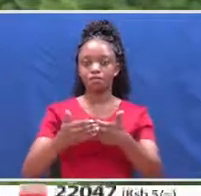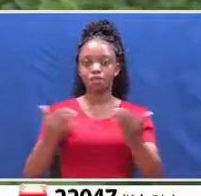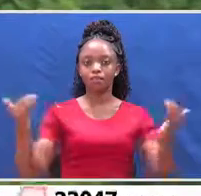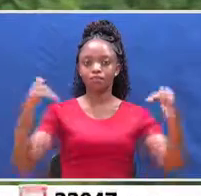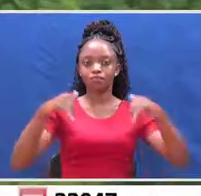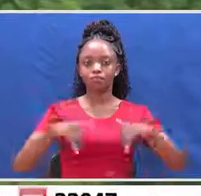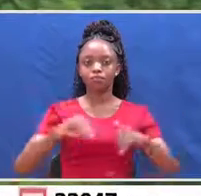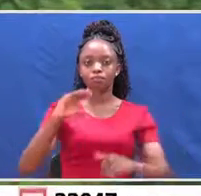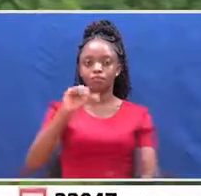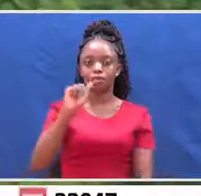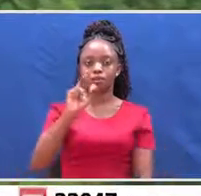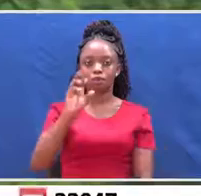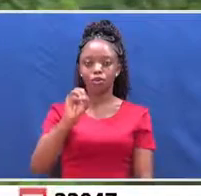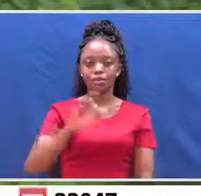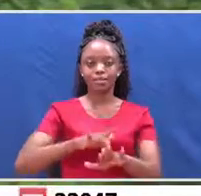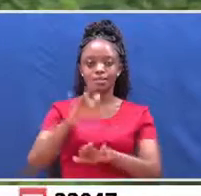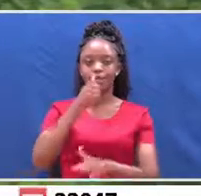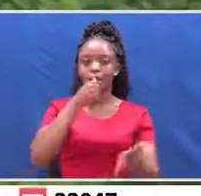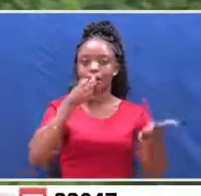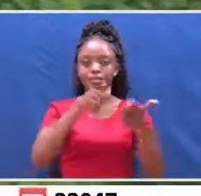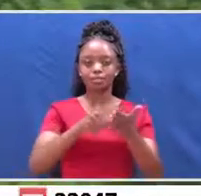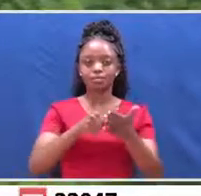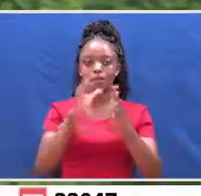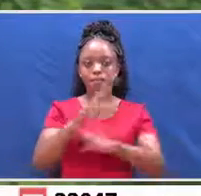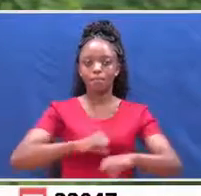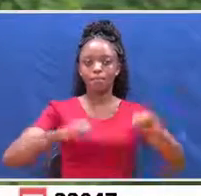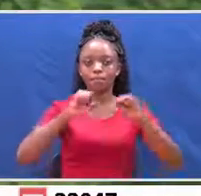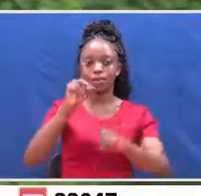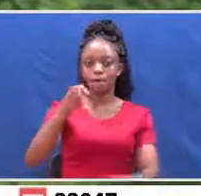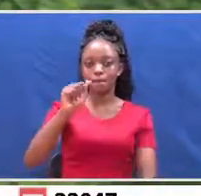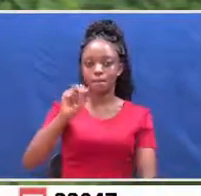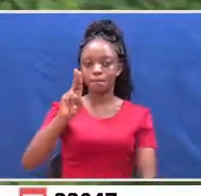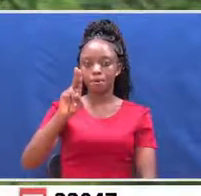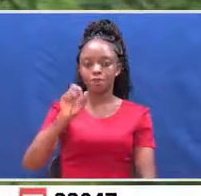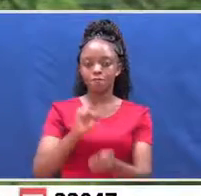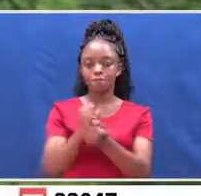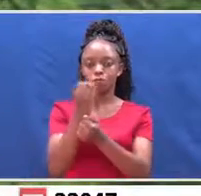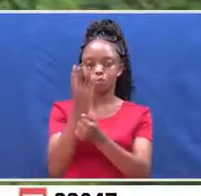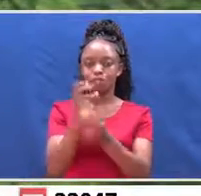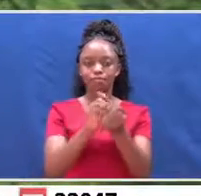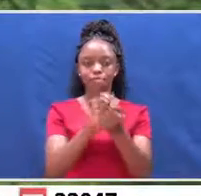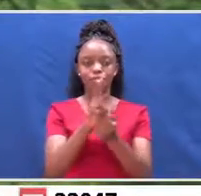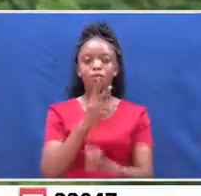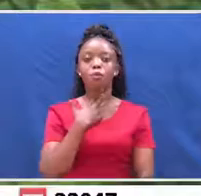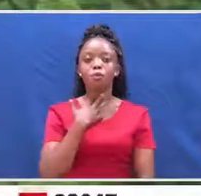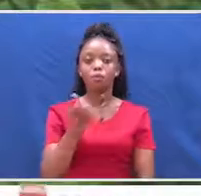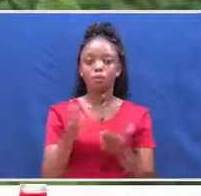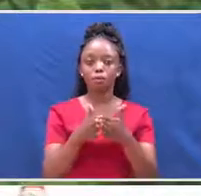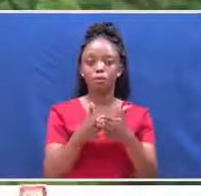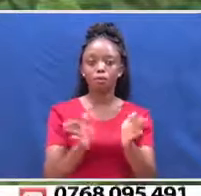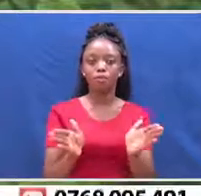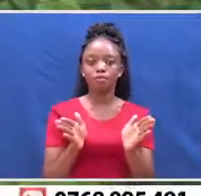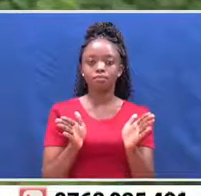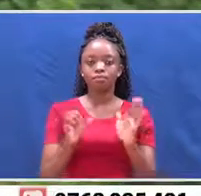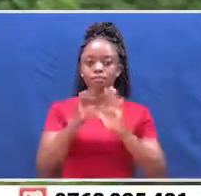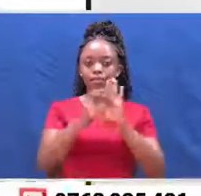Congresswoman Caroline Maloney sent a letter addressed to President Paul Kagame on 14th December requesting for the release and return to the United States